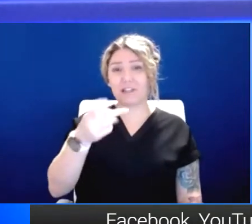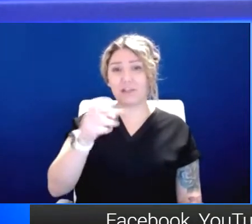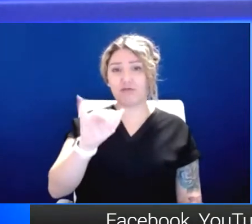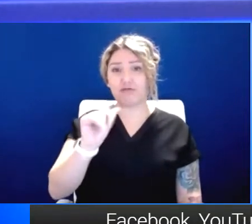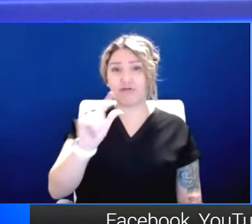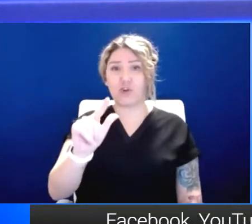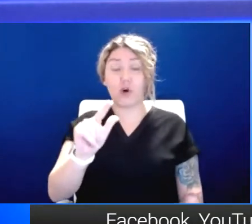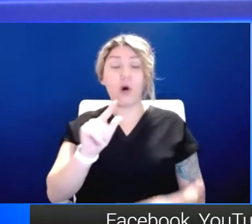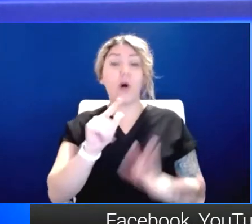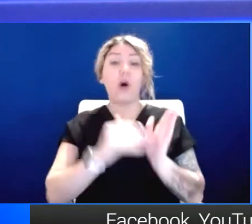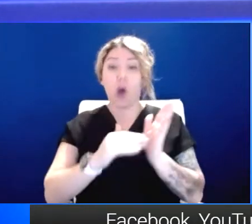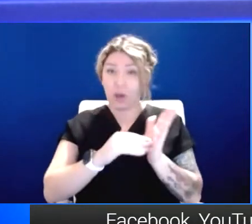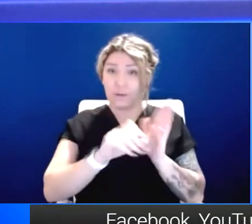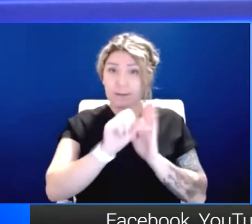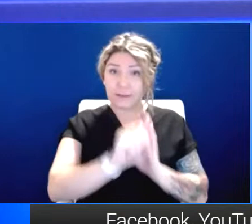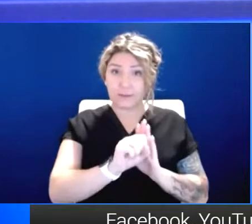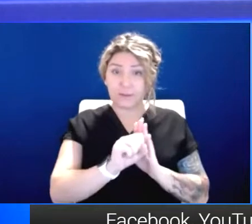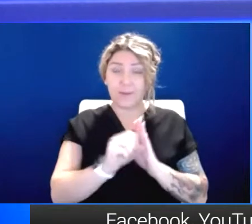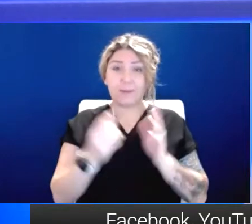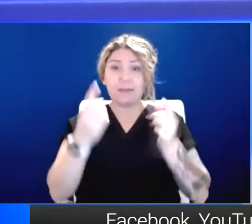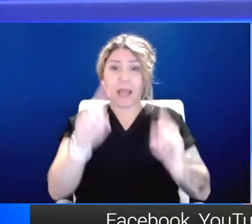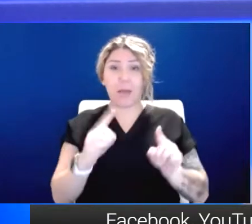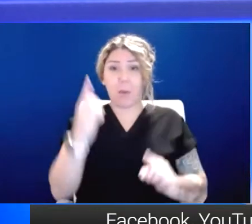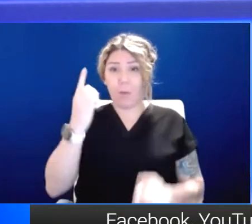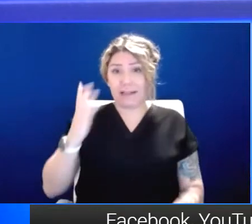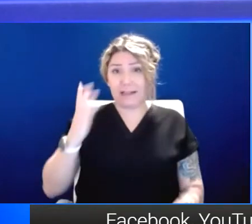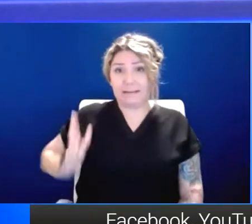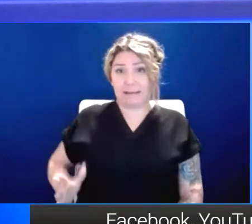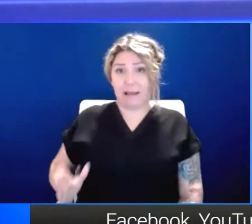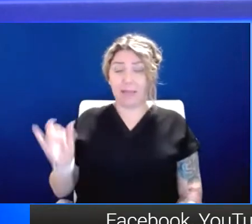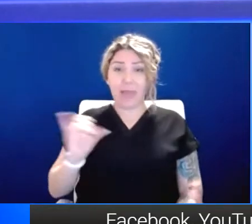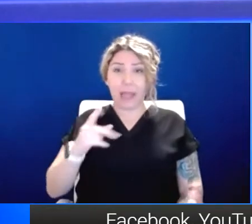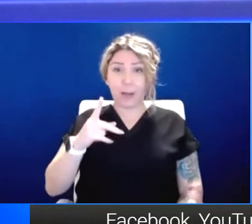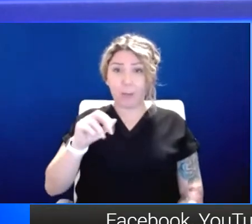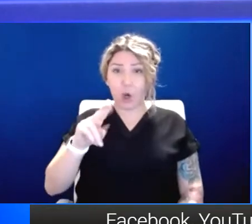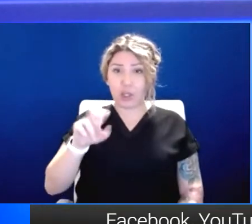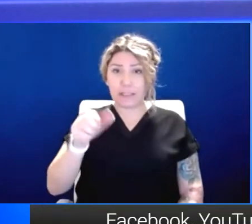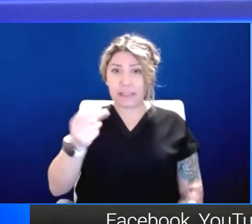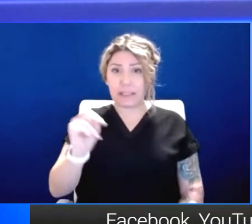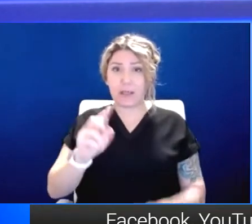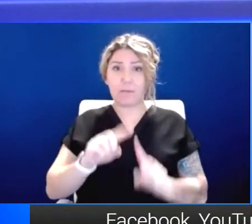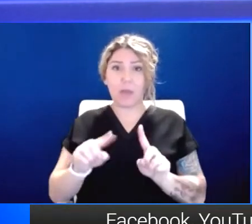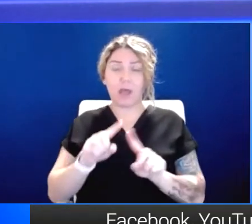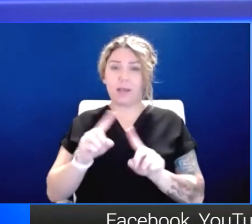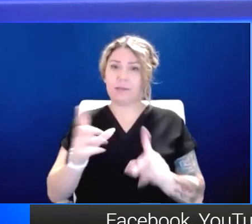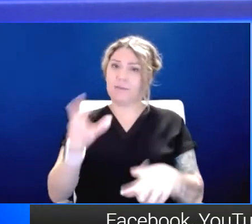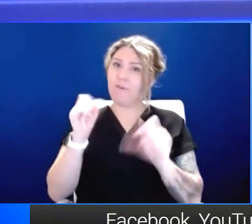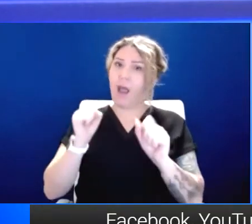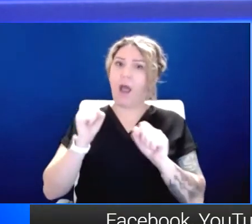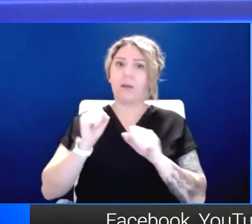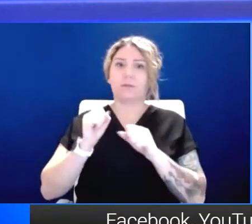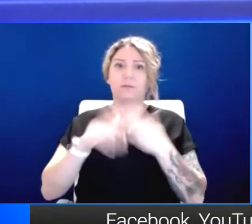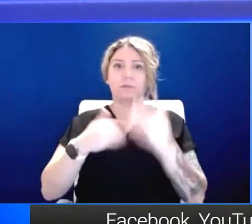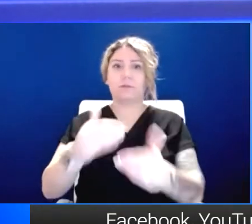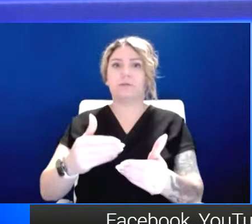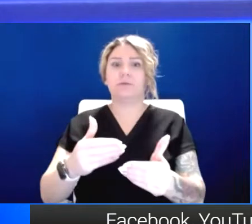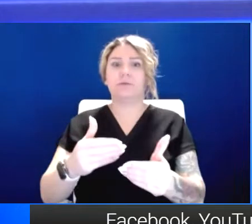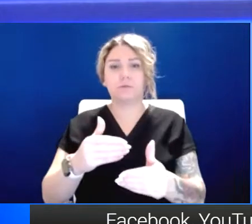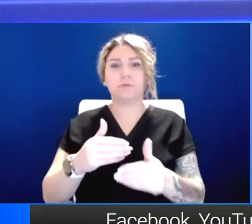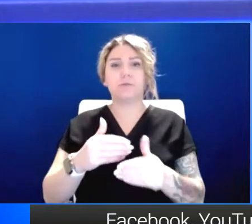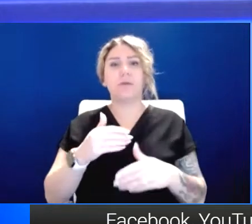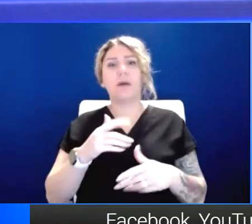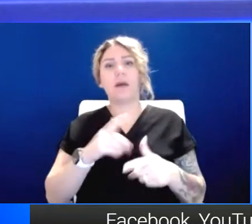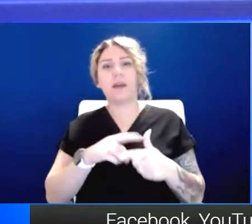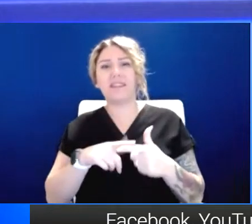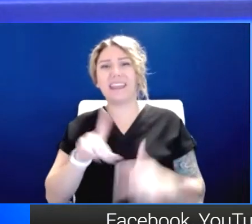begin on one side, like Parkinson's disease, but they progress much faster. They often have dystonia, where